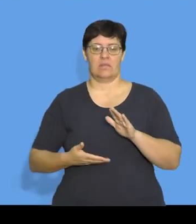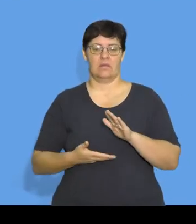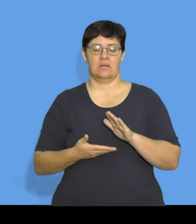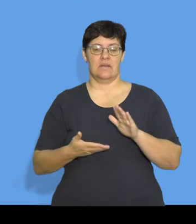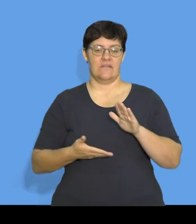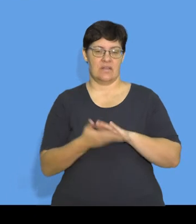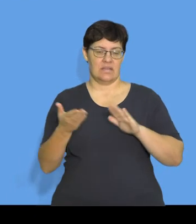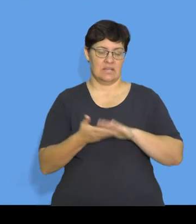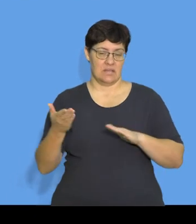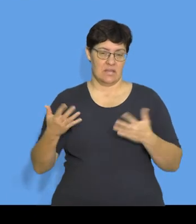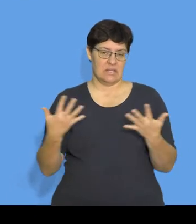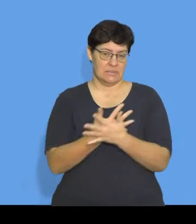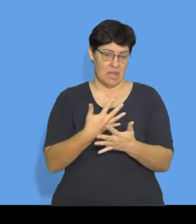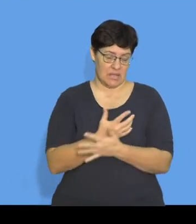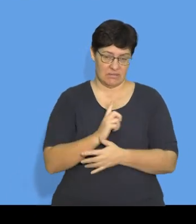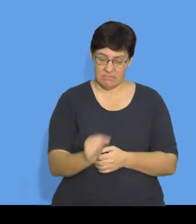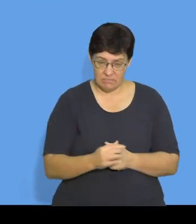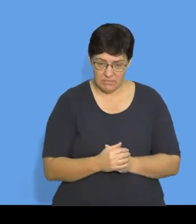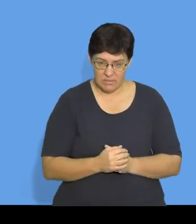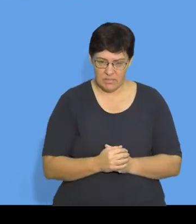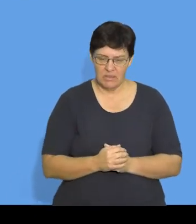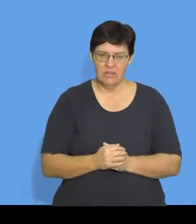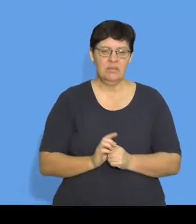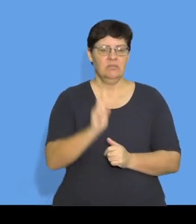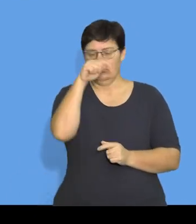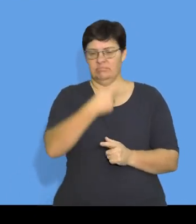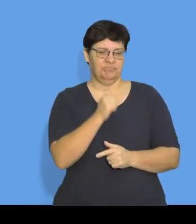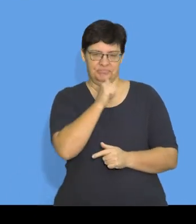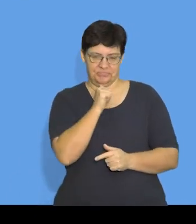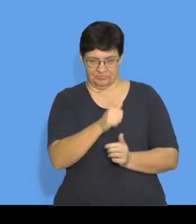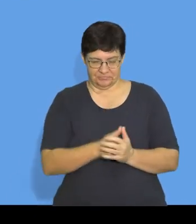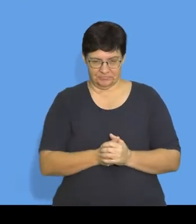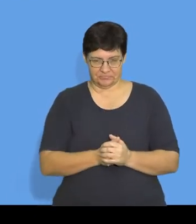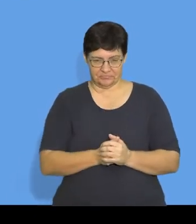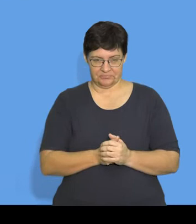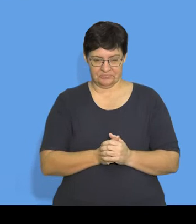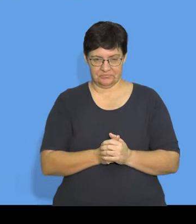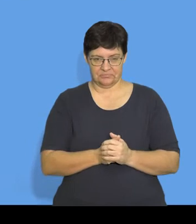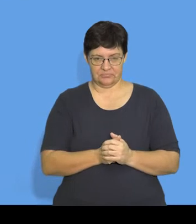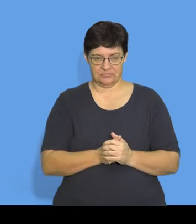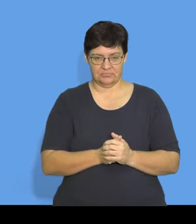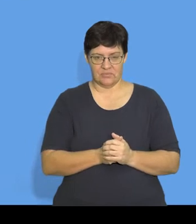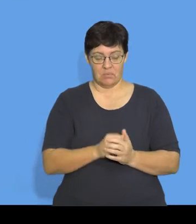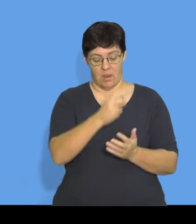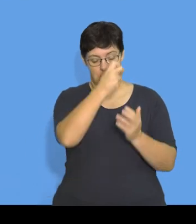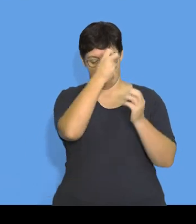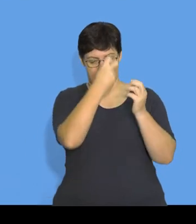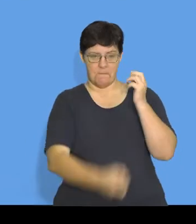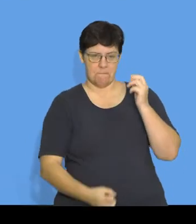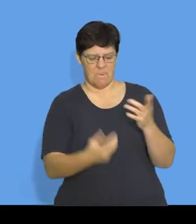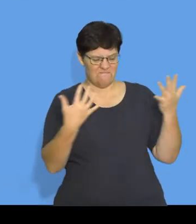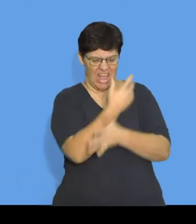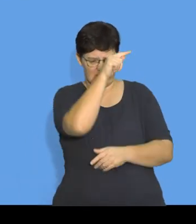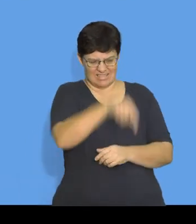speed, direction doesn't matter, that the ball hits the floor with. Okay,